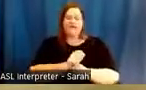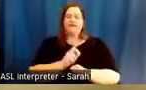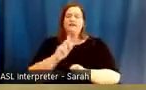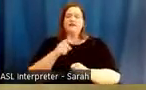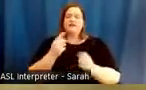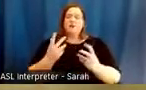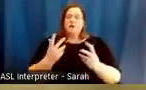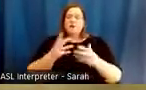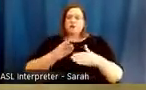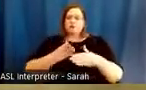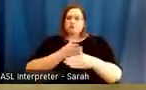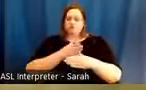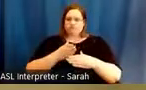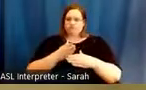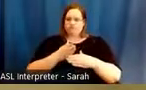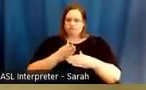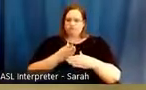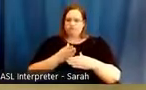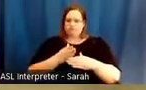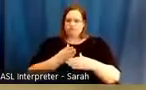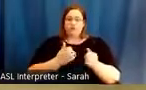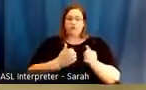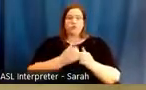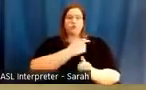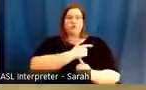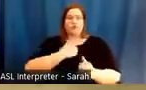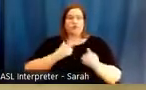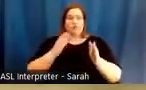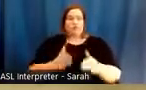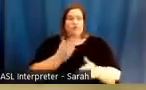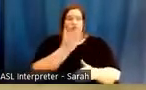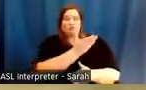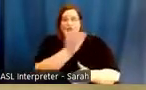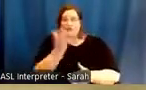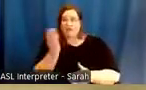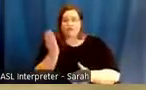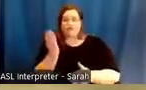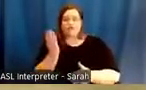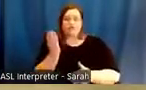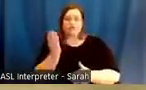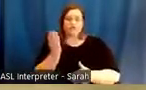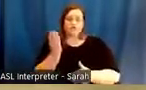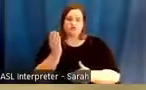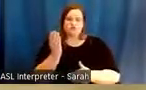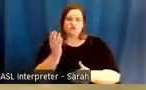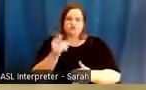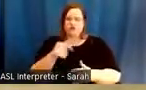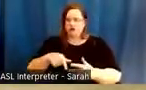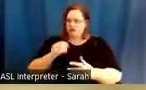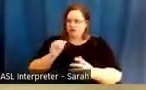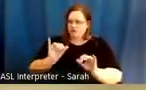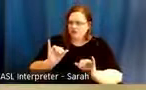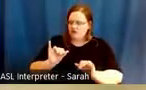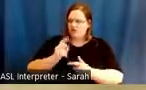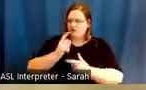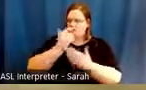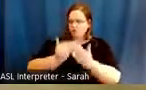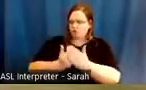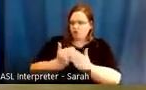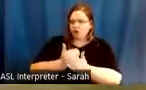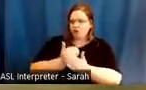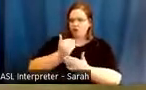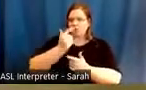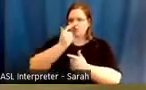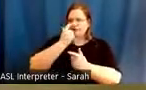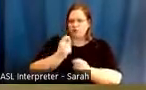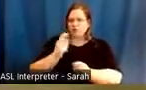to share with the legislators who kind of were like, this is kind of new and interesting, and we